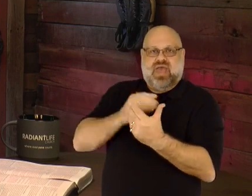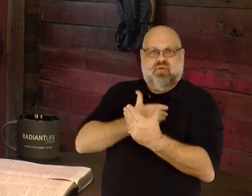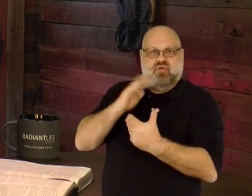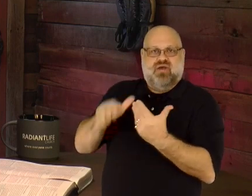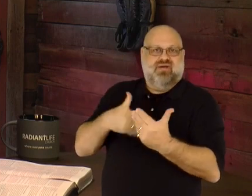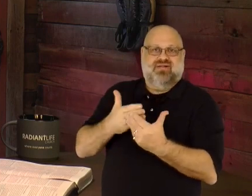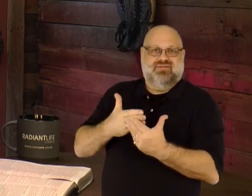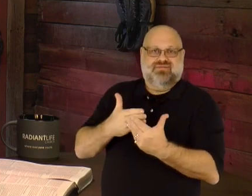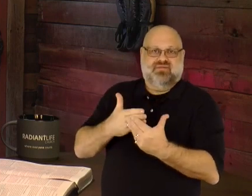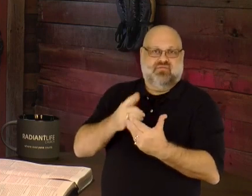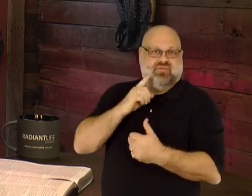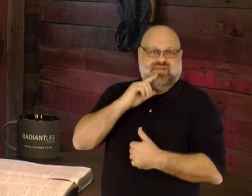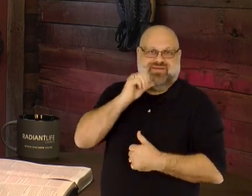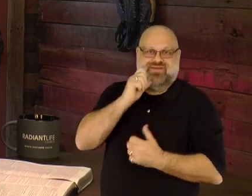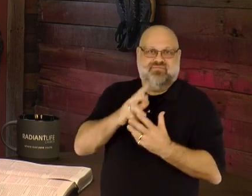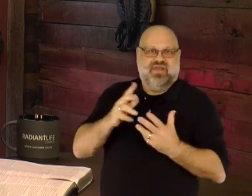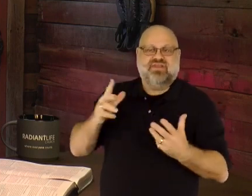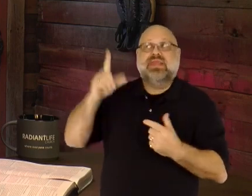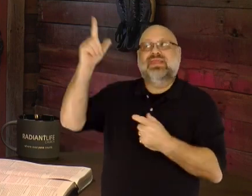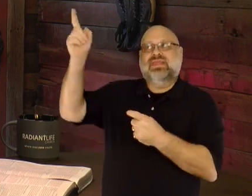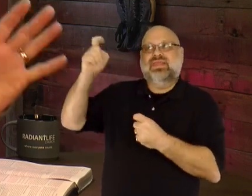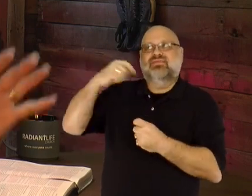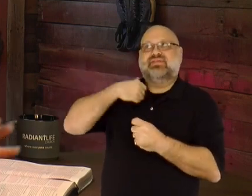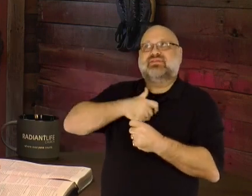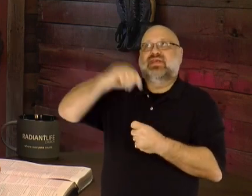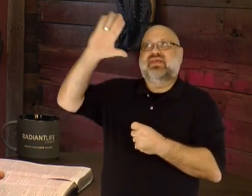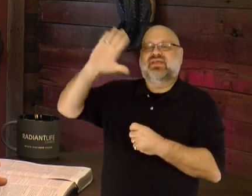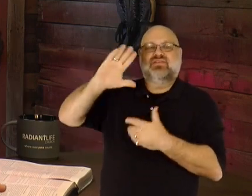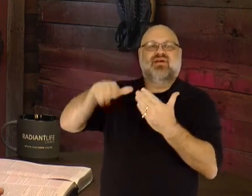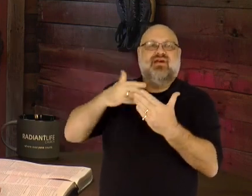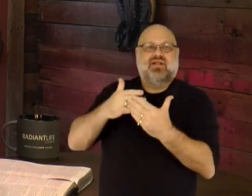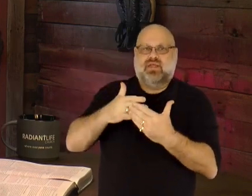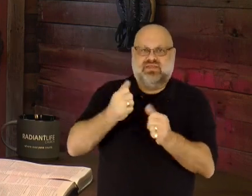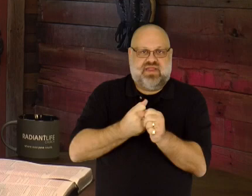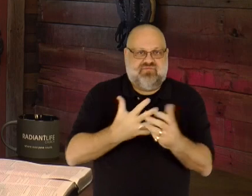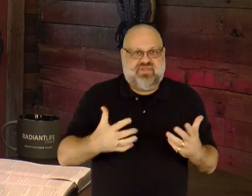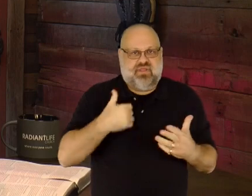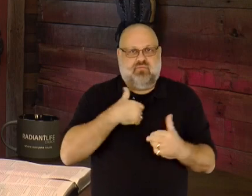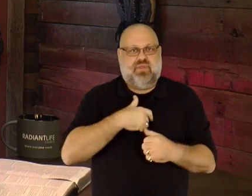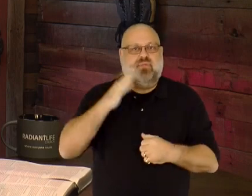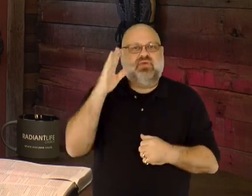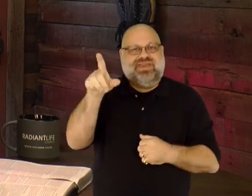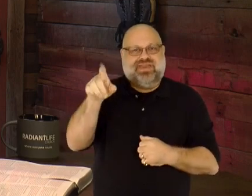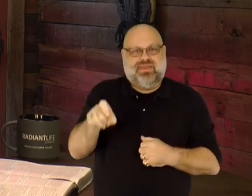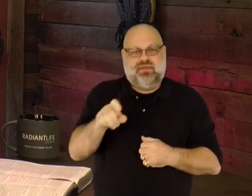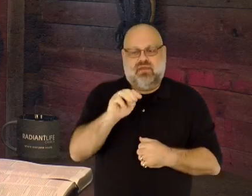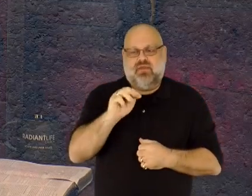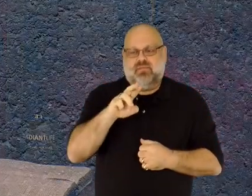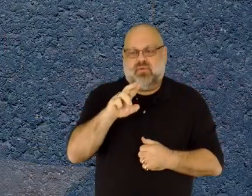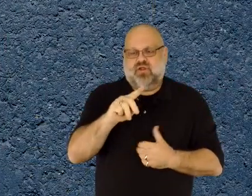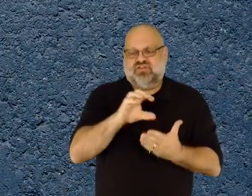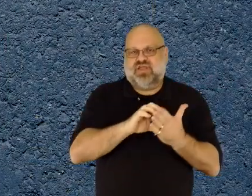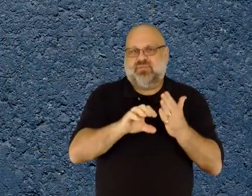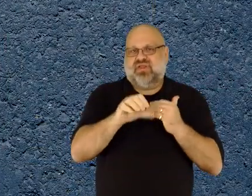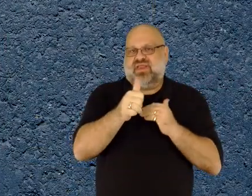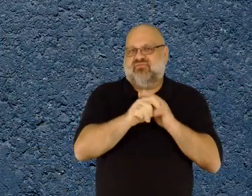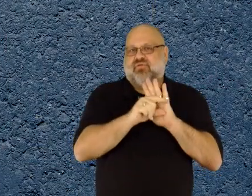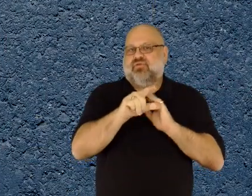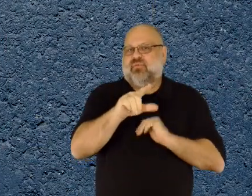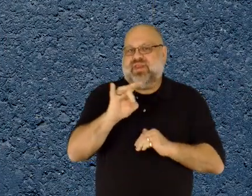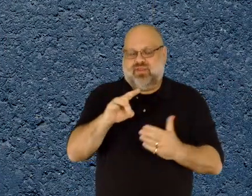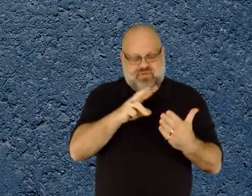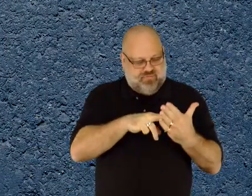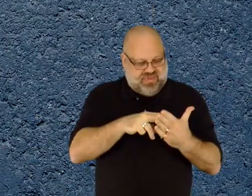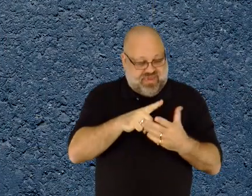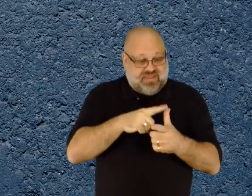much, He gives us His all, which is everything we'll ever need. In Mark 10:28, we read, "Then Peter spoke